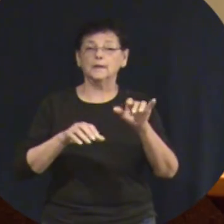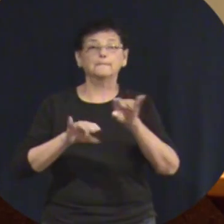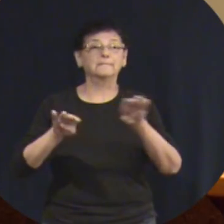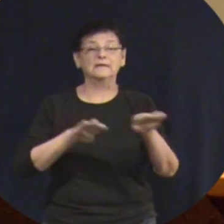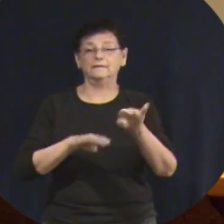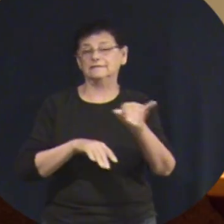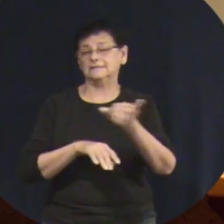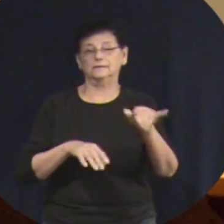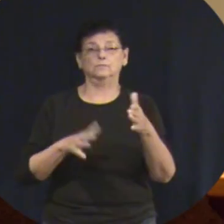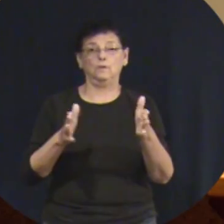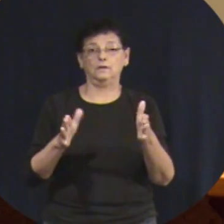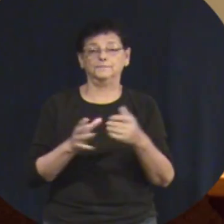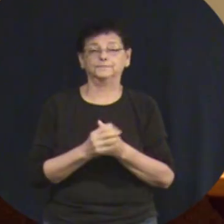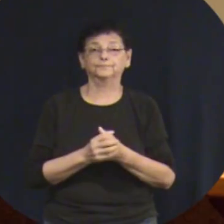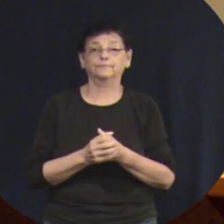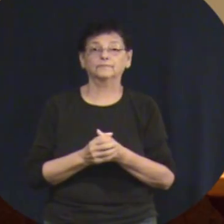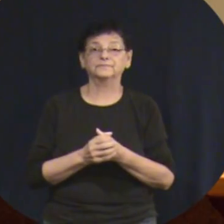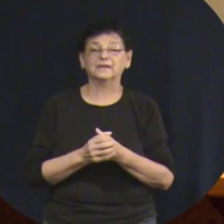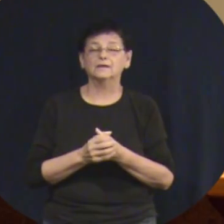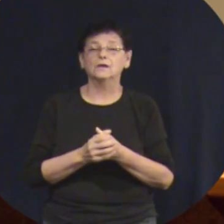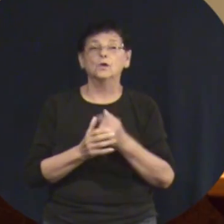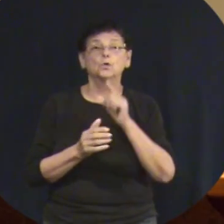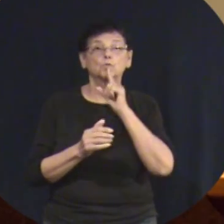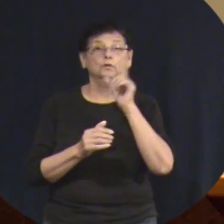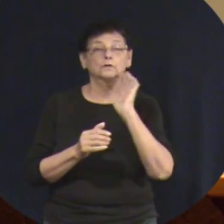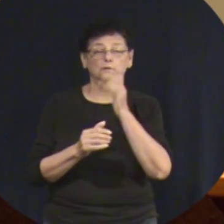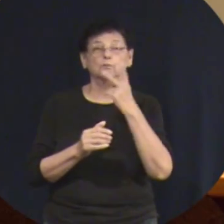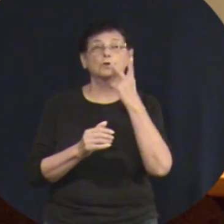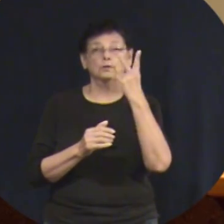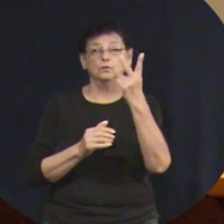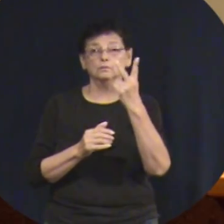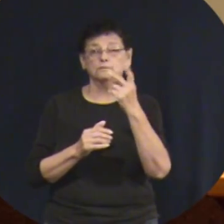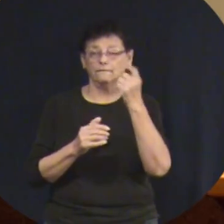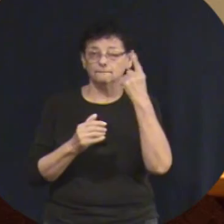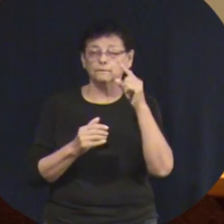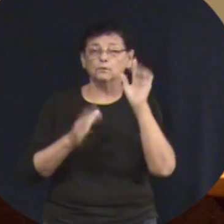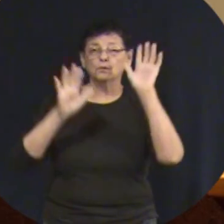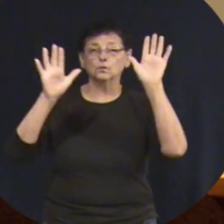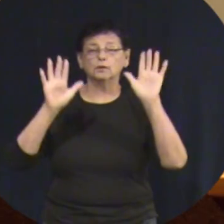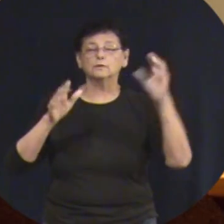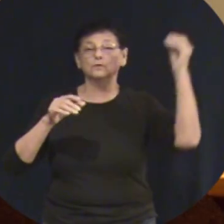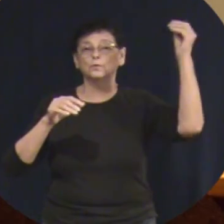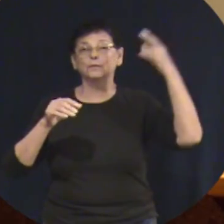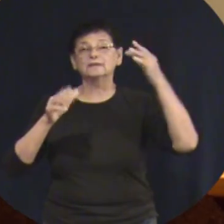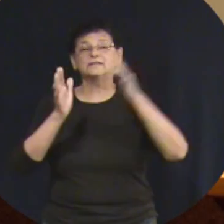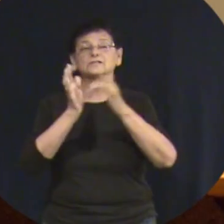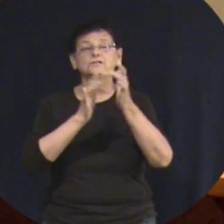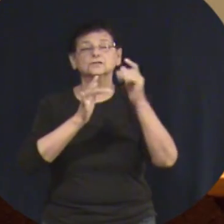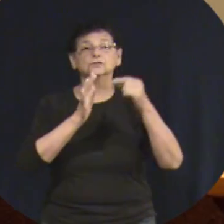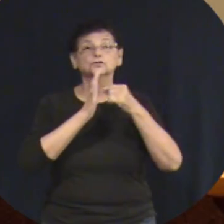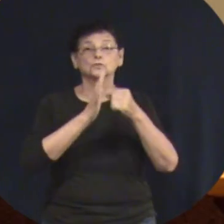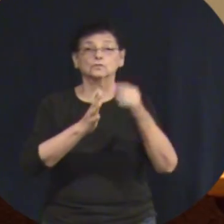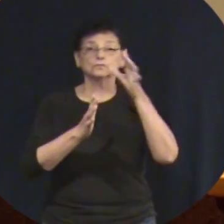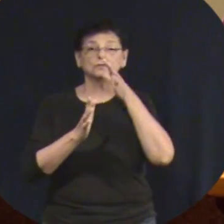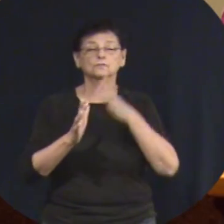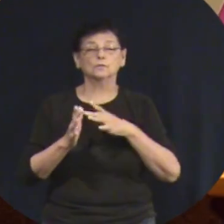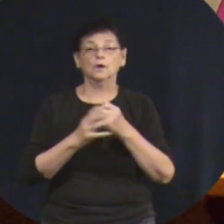mercifully in the same way. Certainly we would look for the great grace that Jesus shows to this